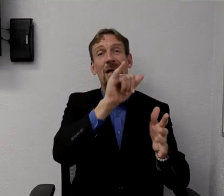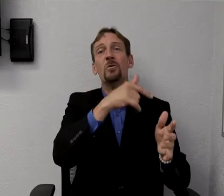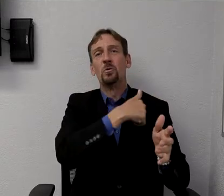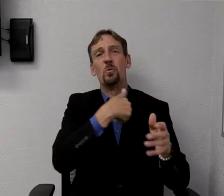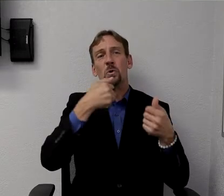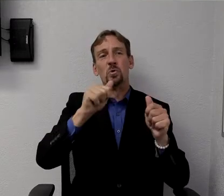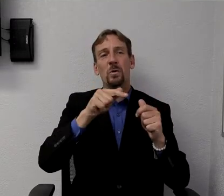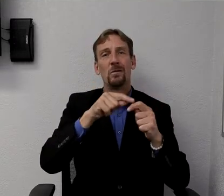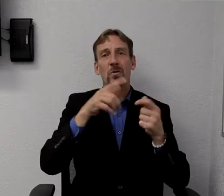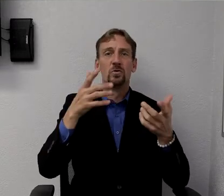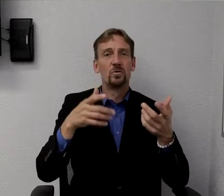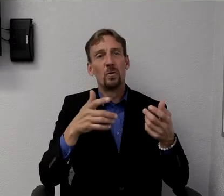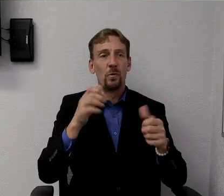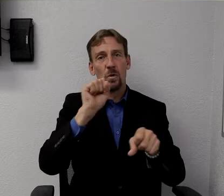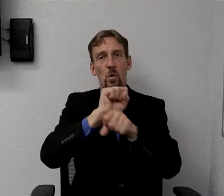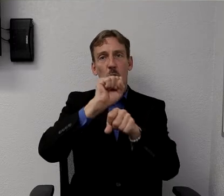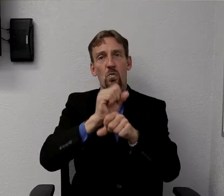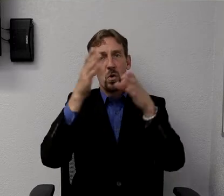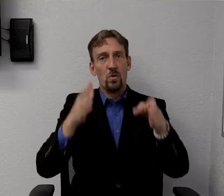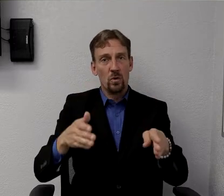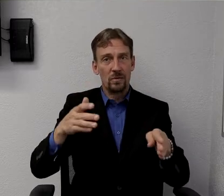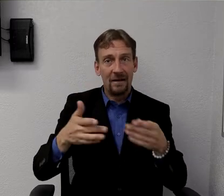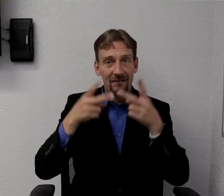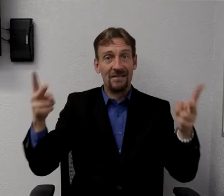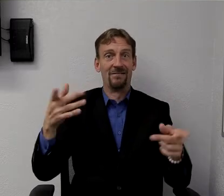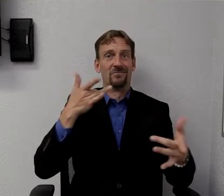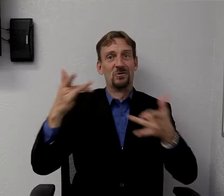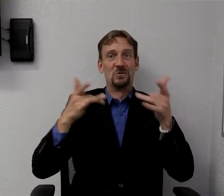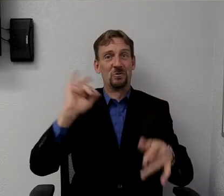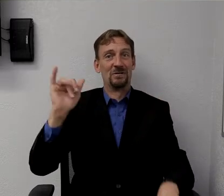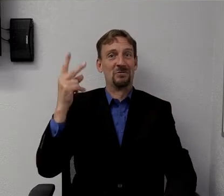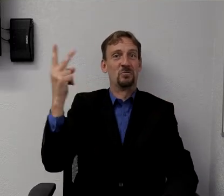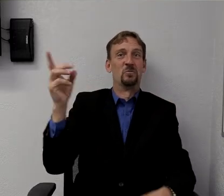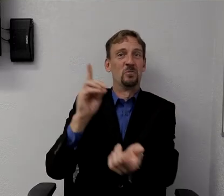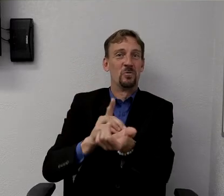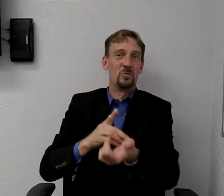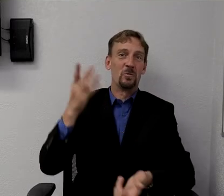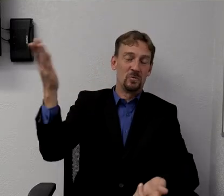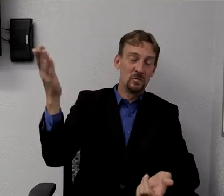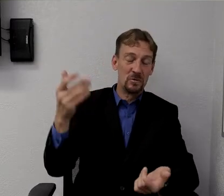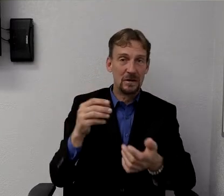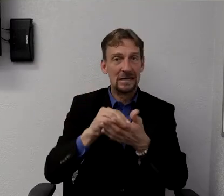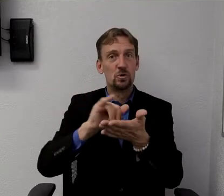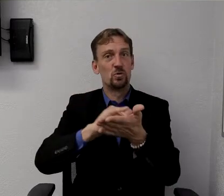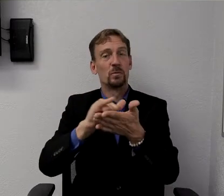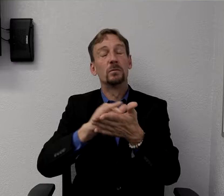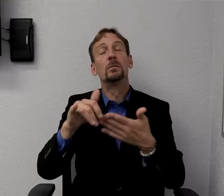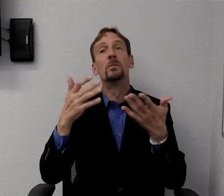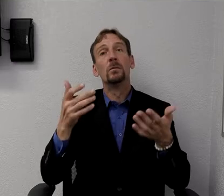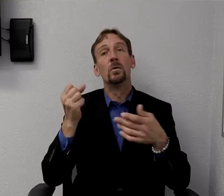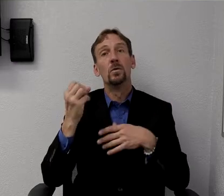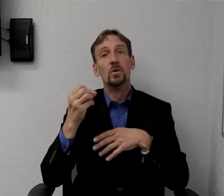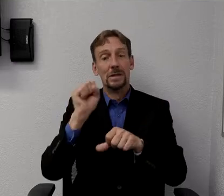healthcare workers that are similarly concerned, just like those two physicians in New York. So employees,